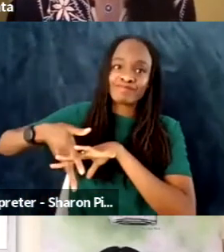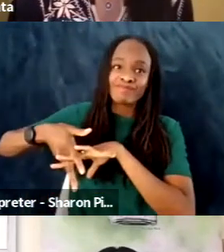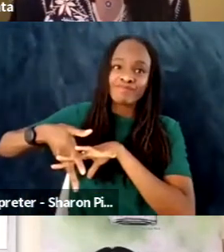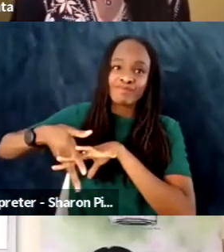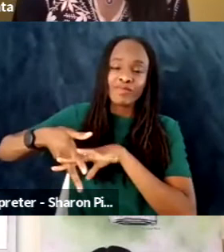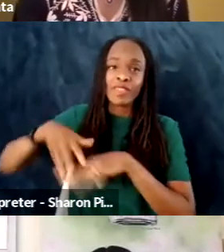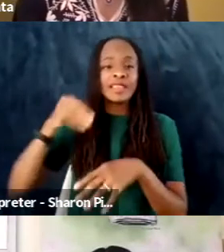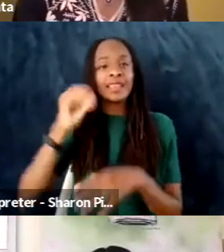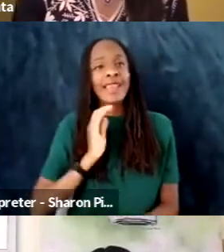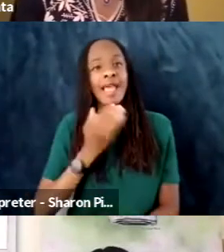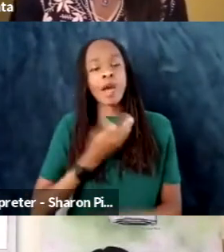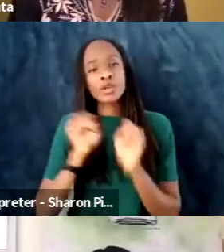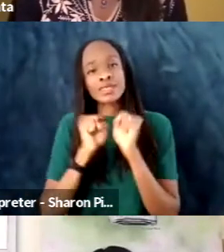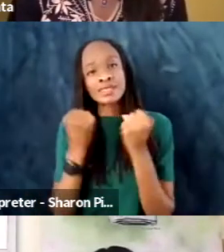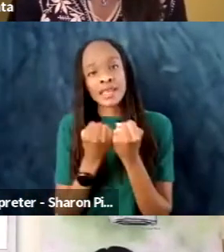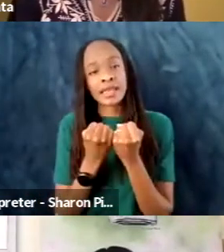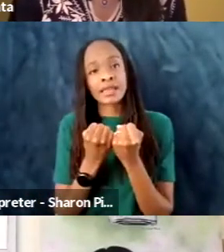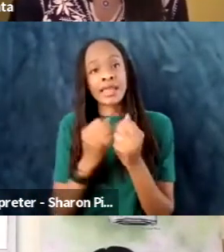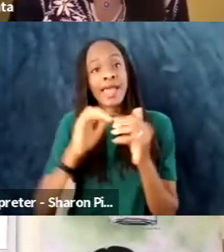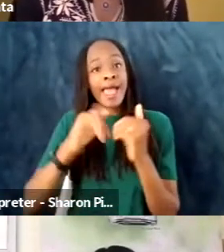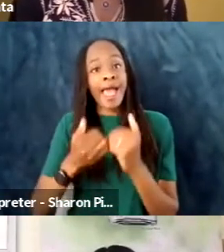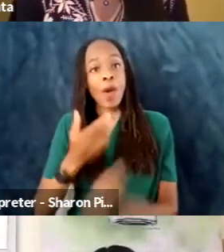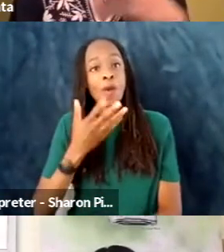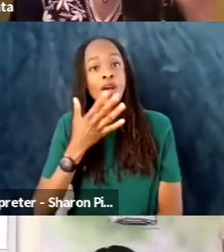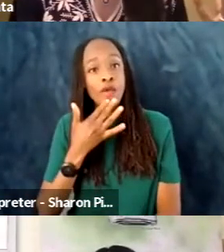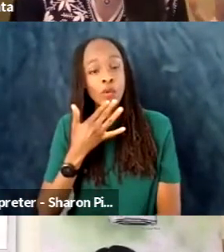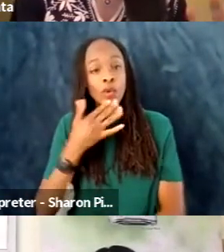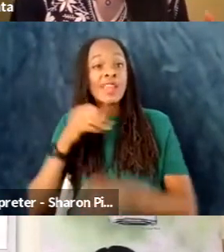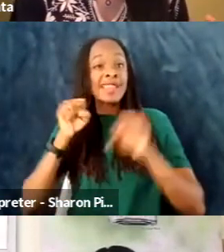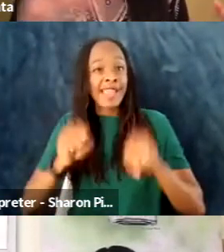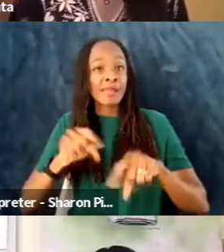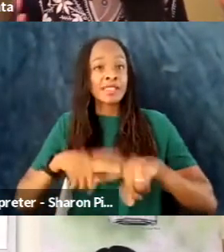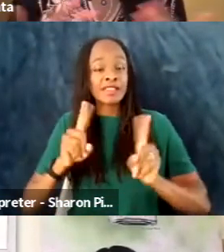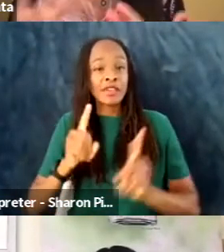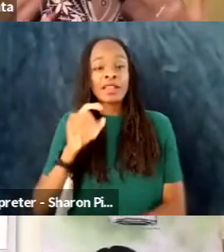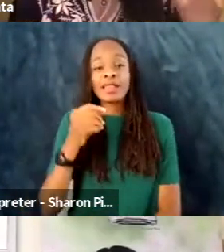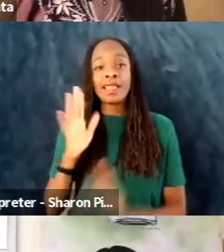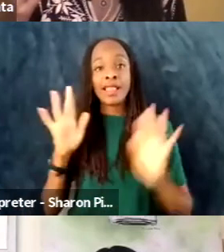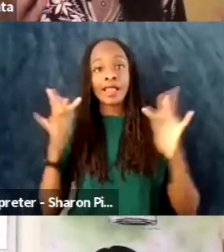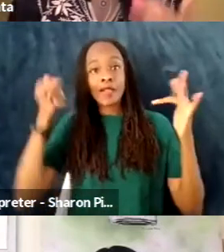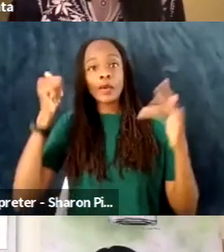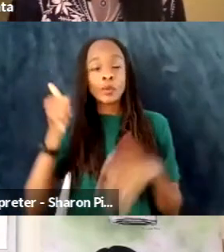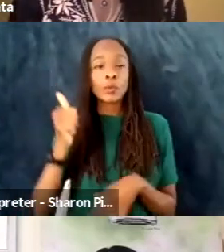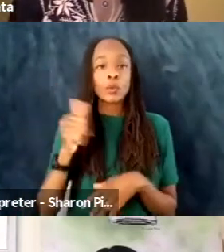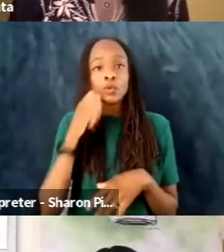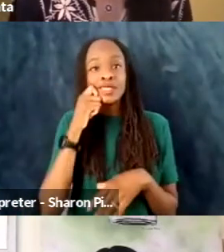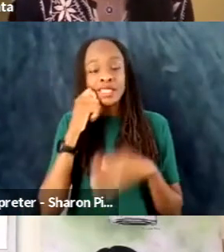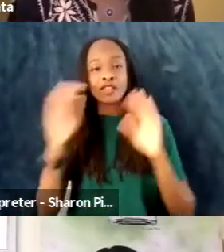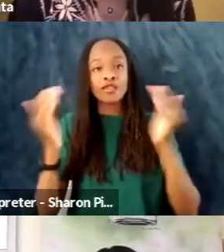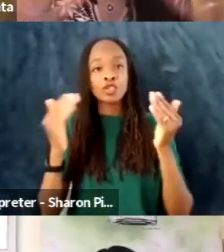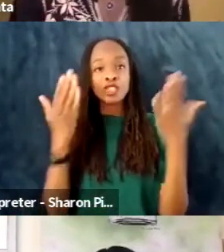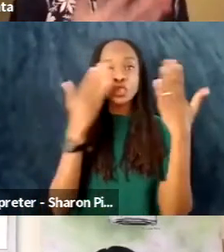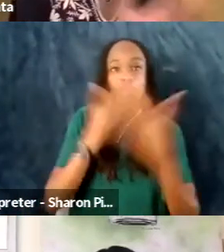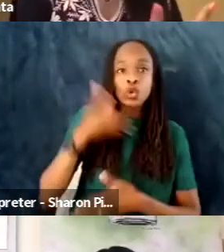our society, that how color can be different, and fair skin versus dark skin, and that's a different debate